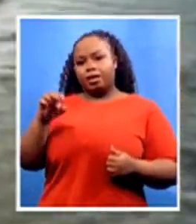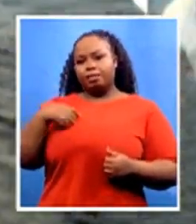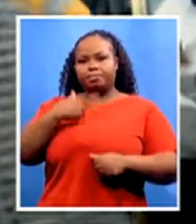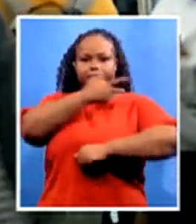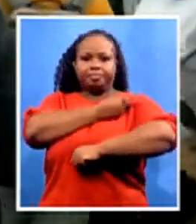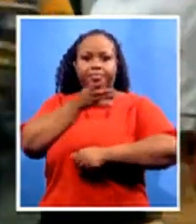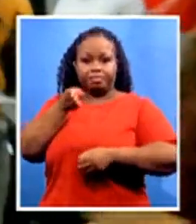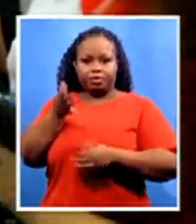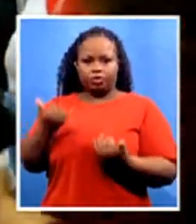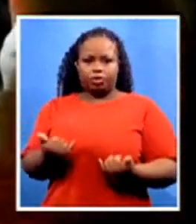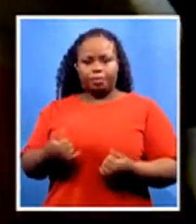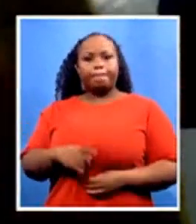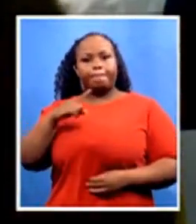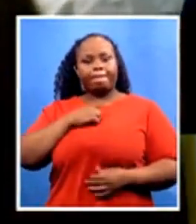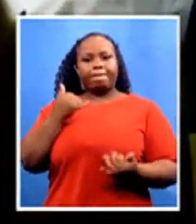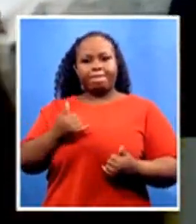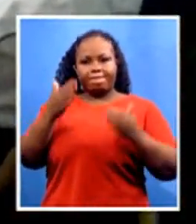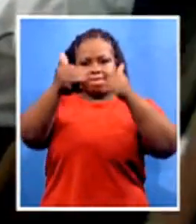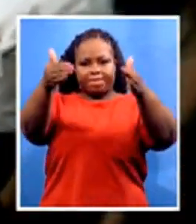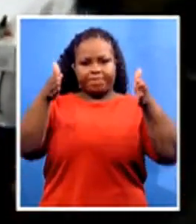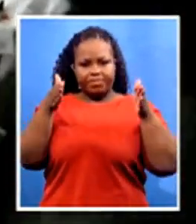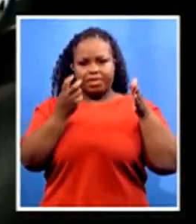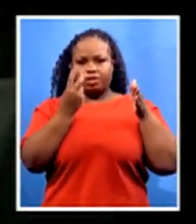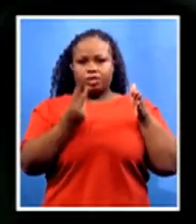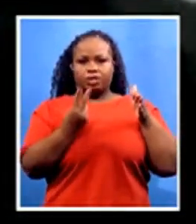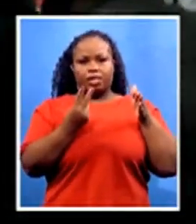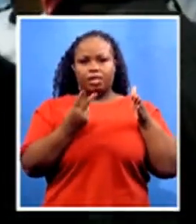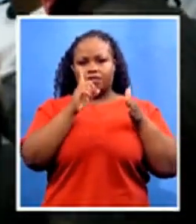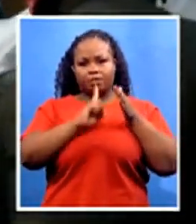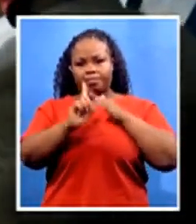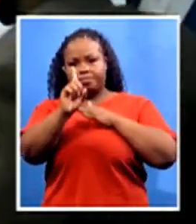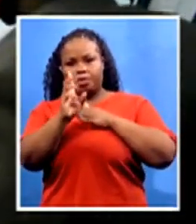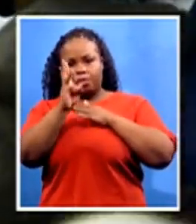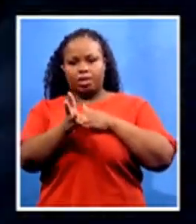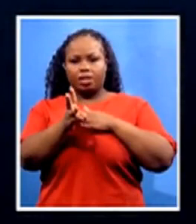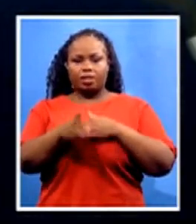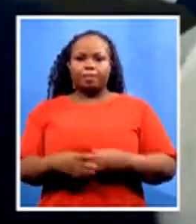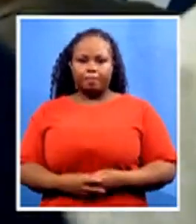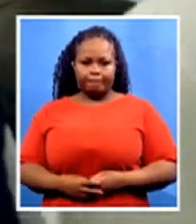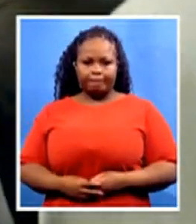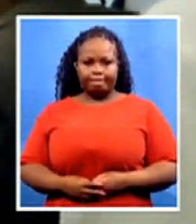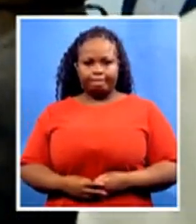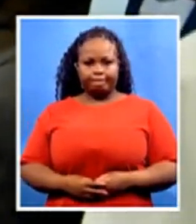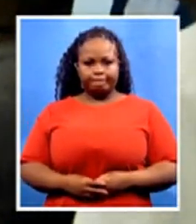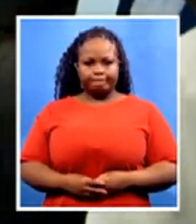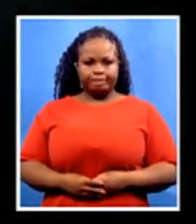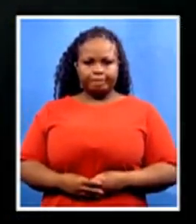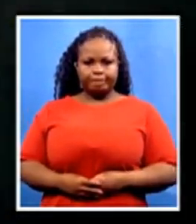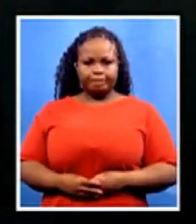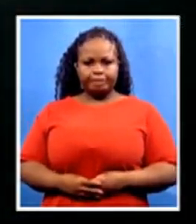second cubicle there where we will see another person